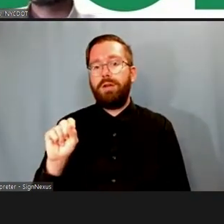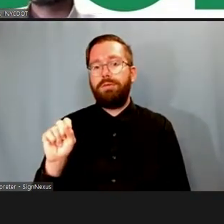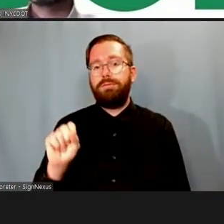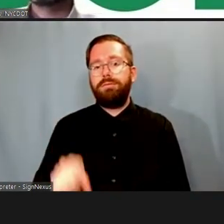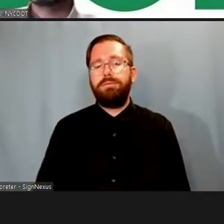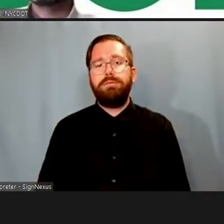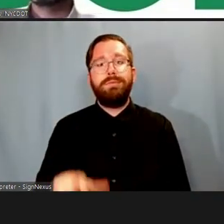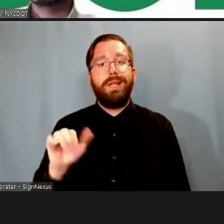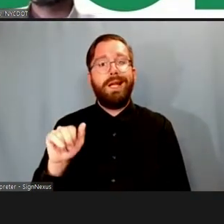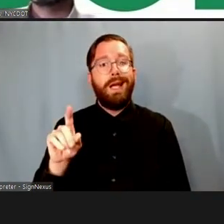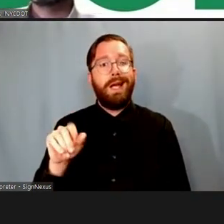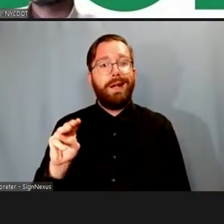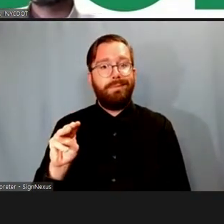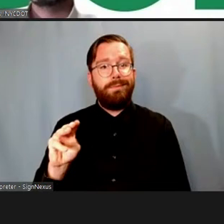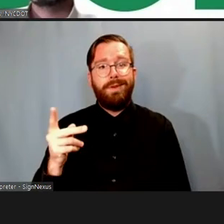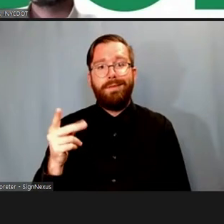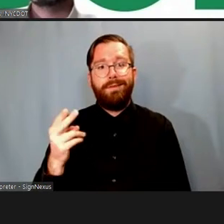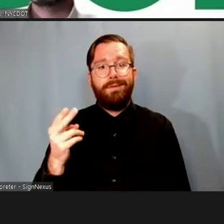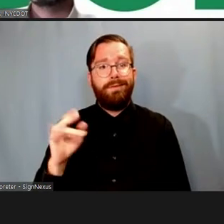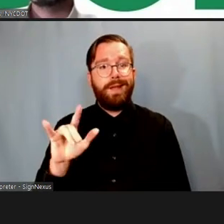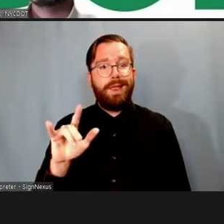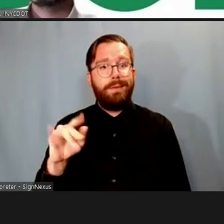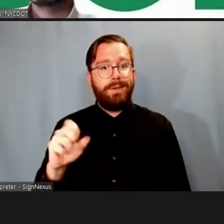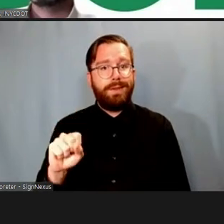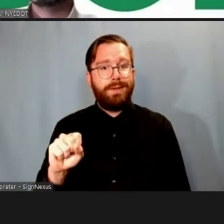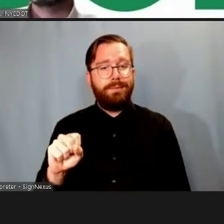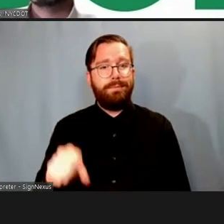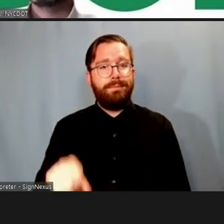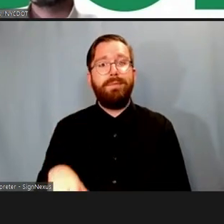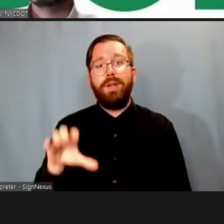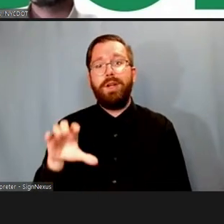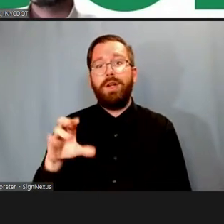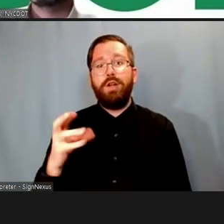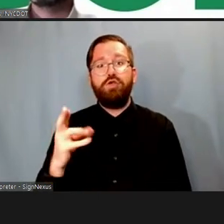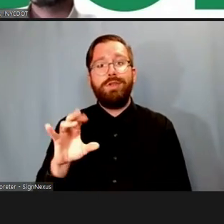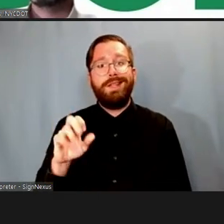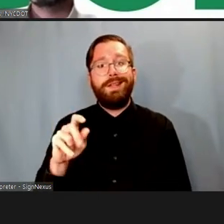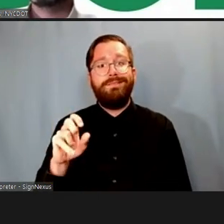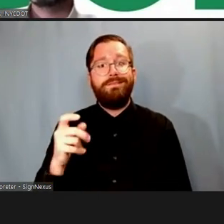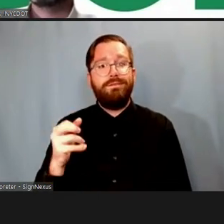adam phillips christopher sanders